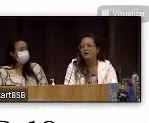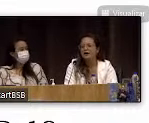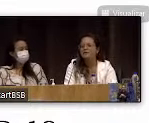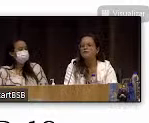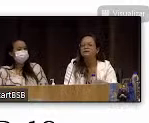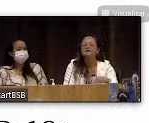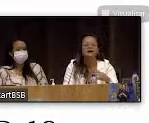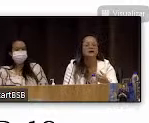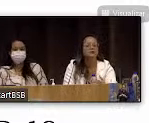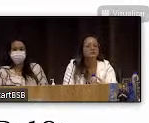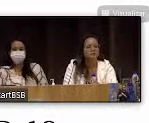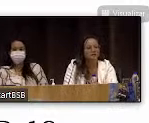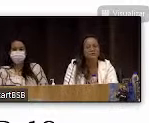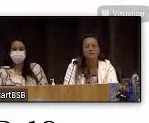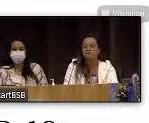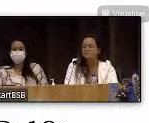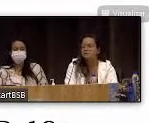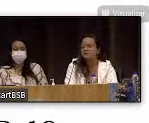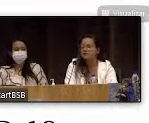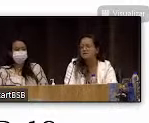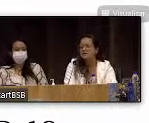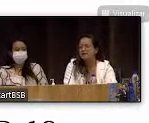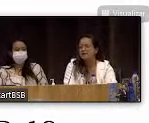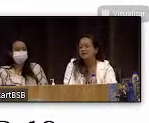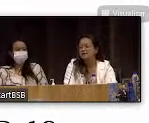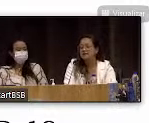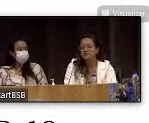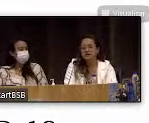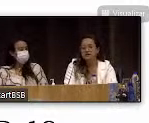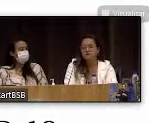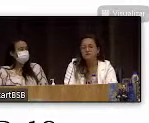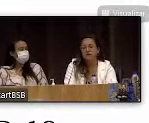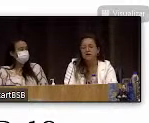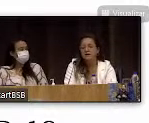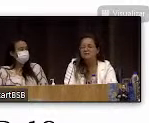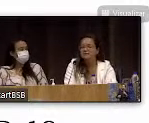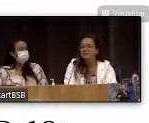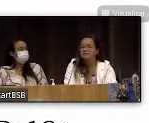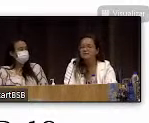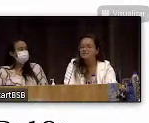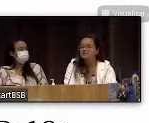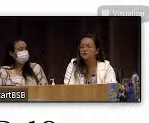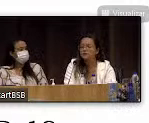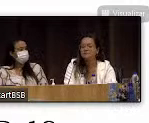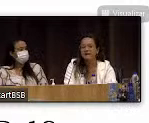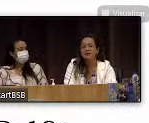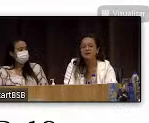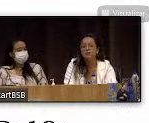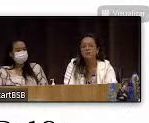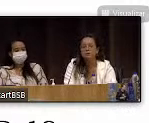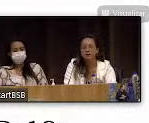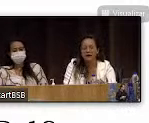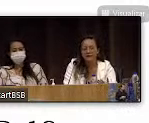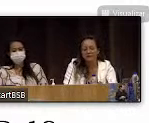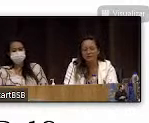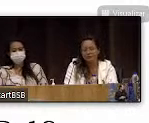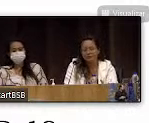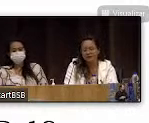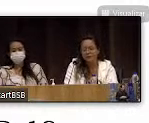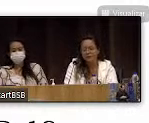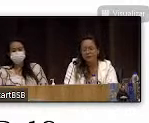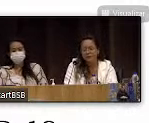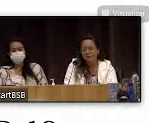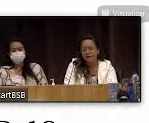things. It's like the story, we cannot change our tire while the car is running. So this is